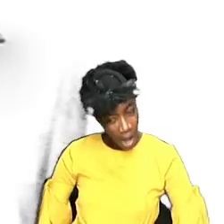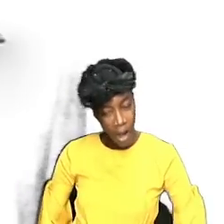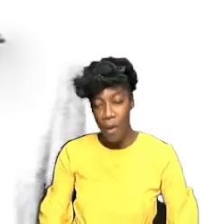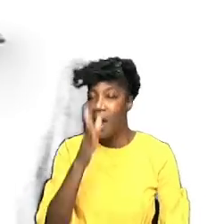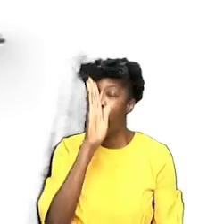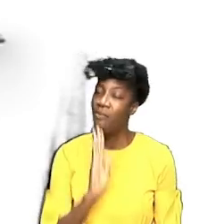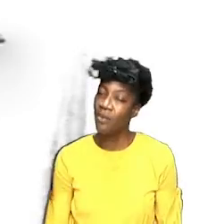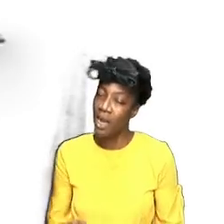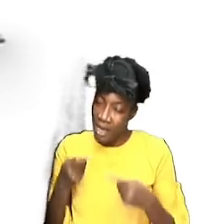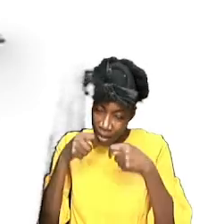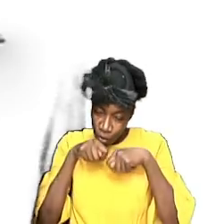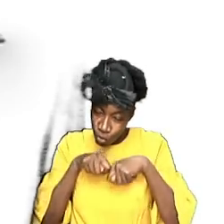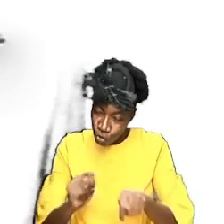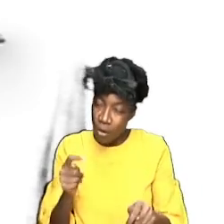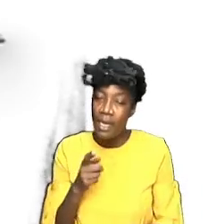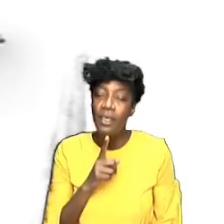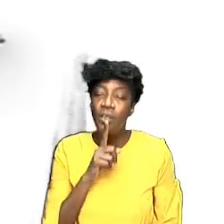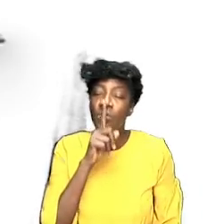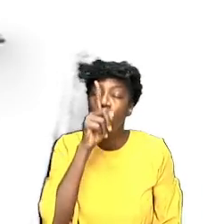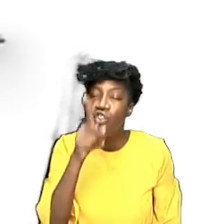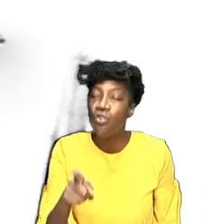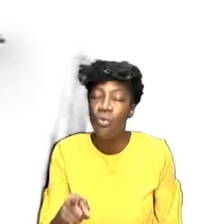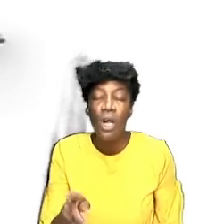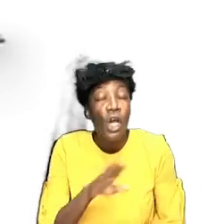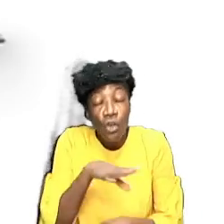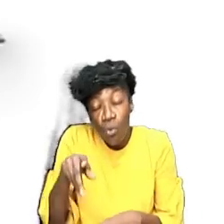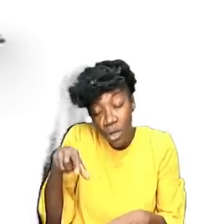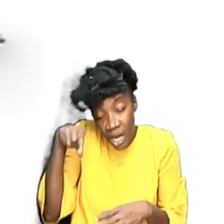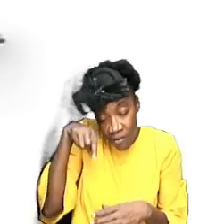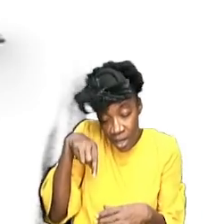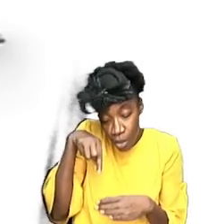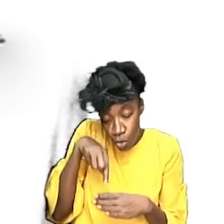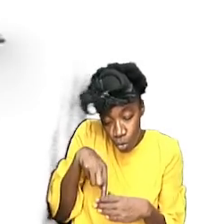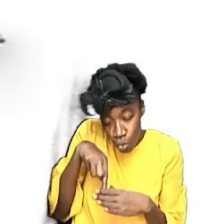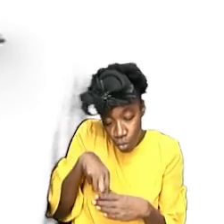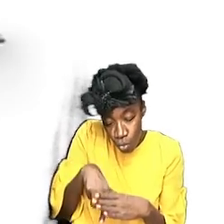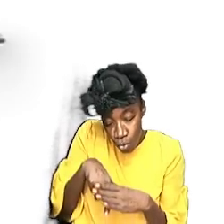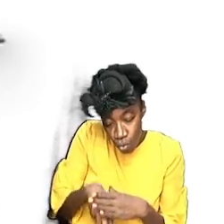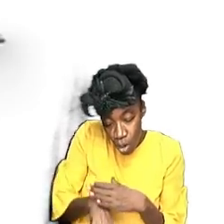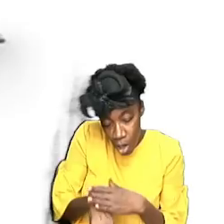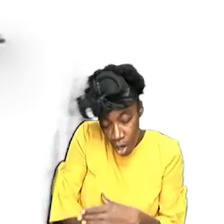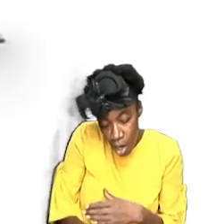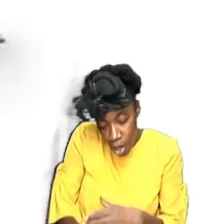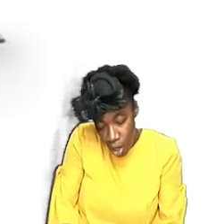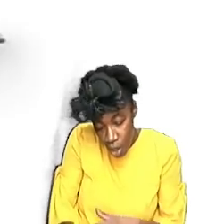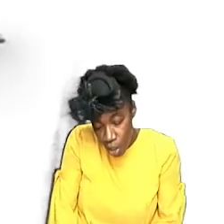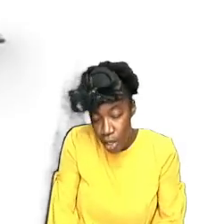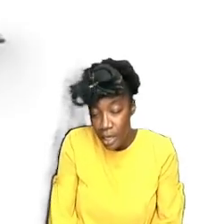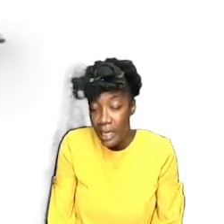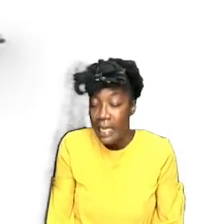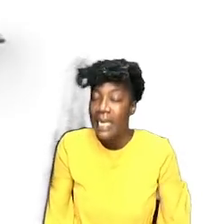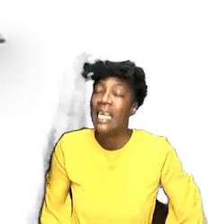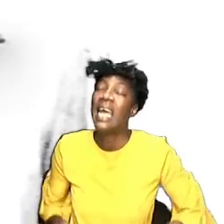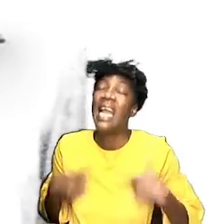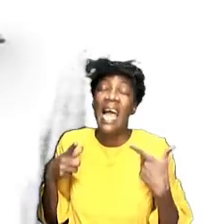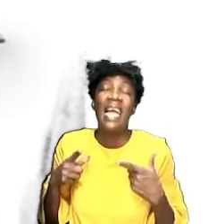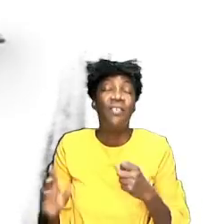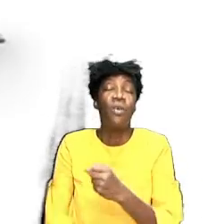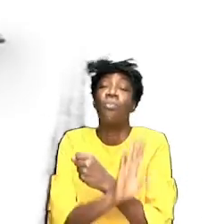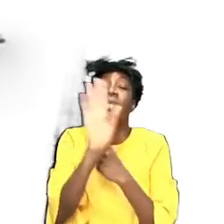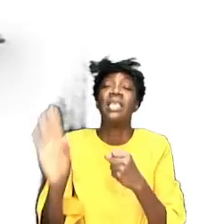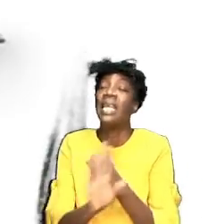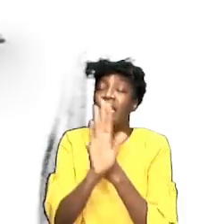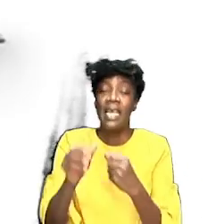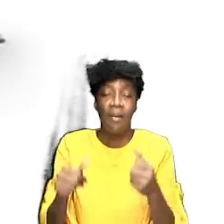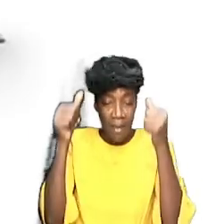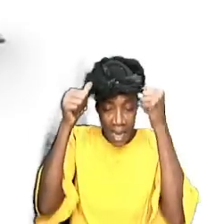try to ensure that we don't have this downward progression in our lives, because we are protected by the armor of